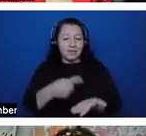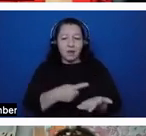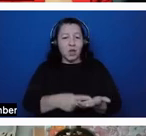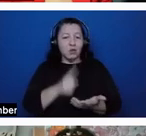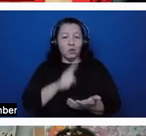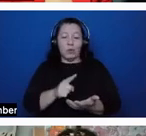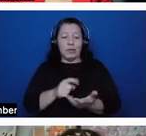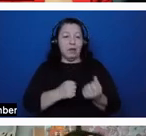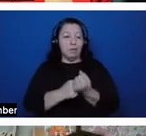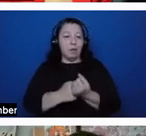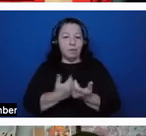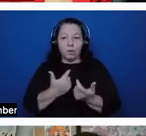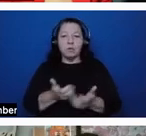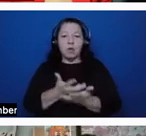right?